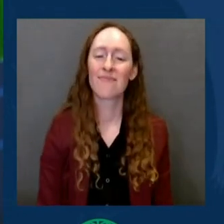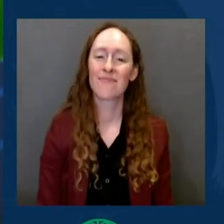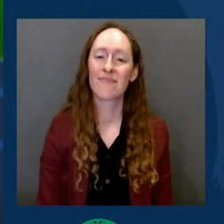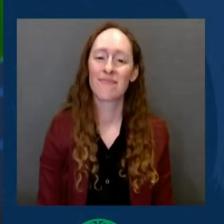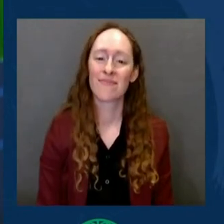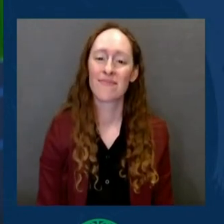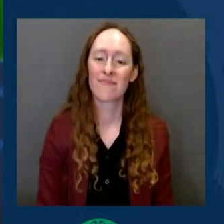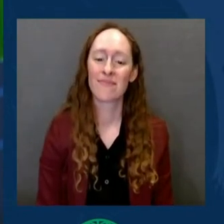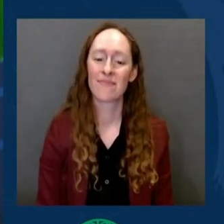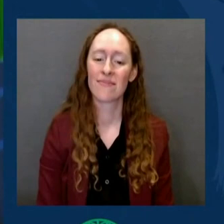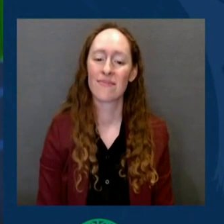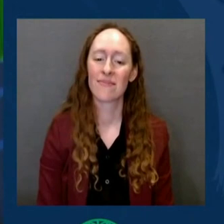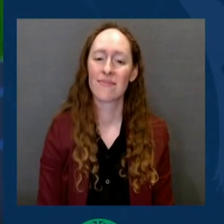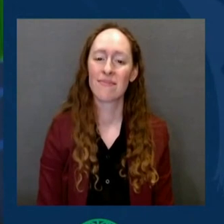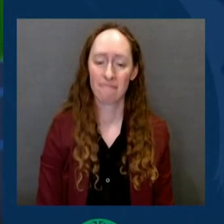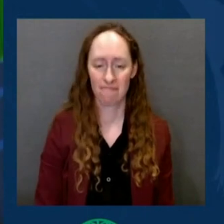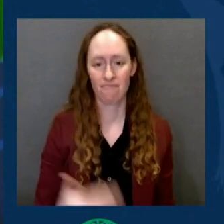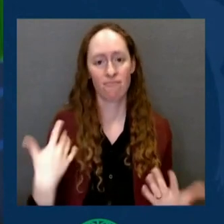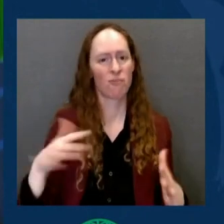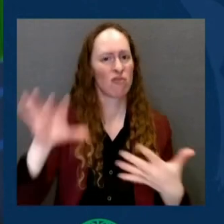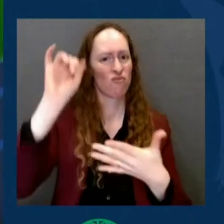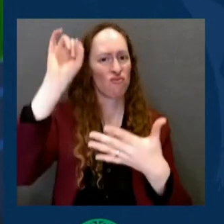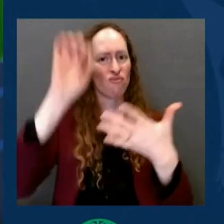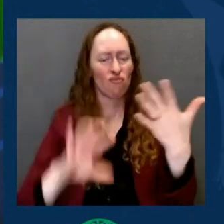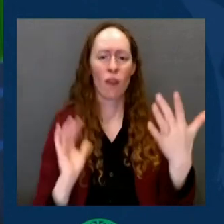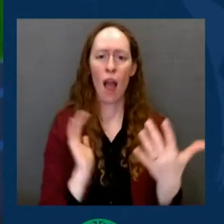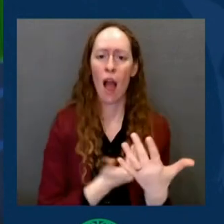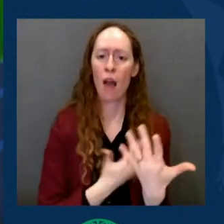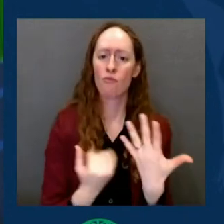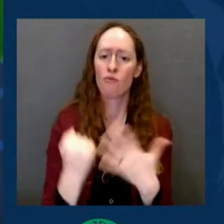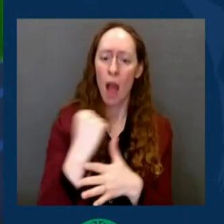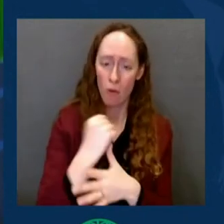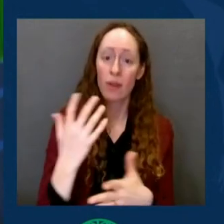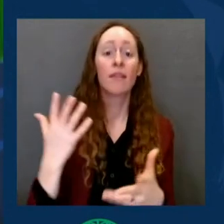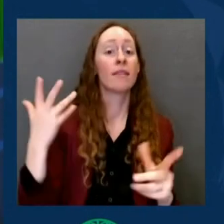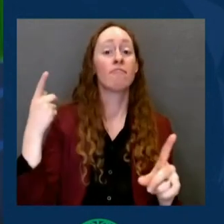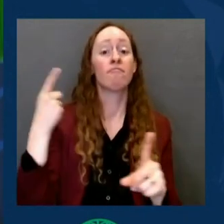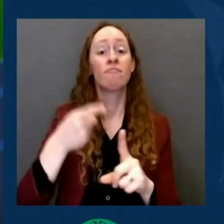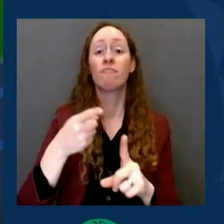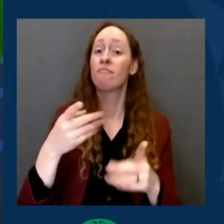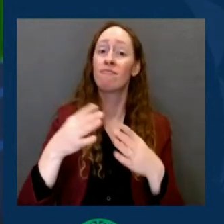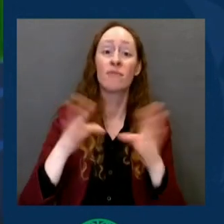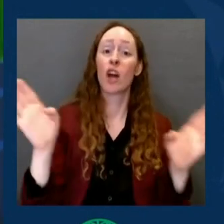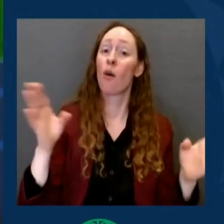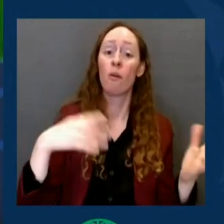renewed commitment to open for dialogue and partnership,